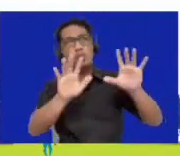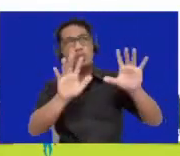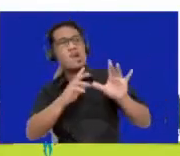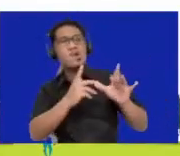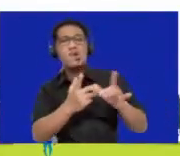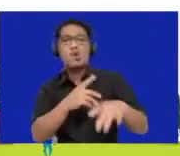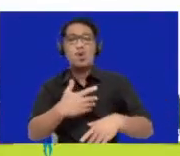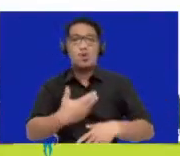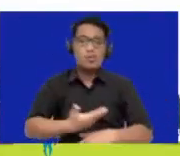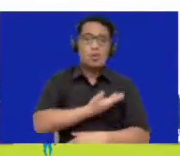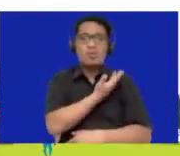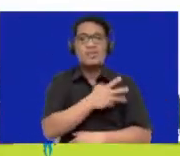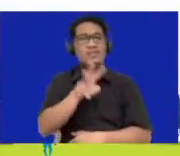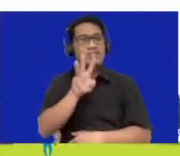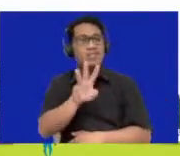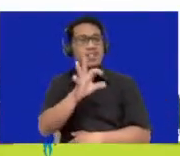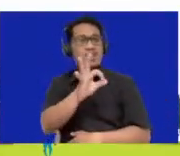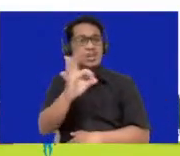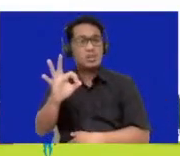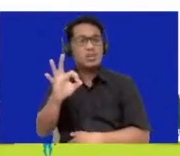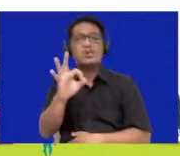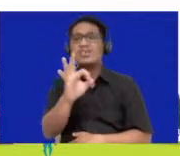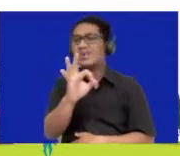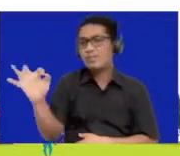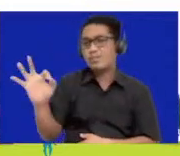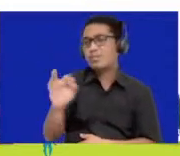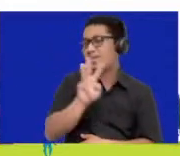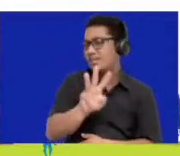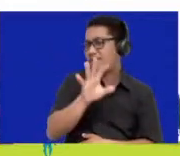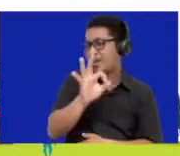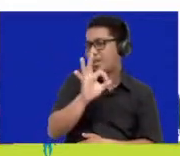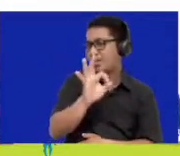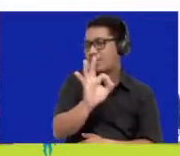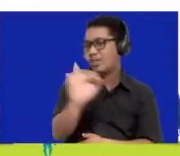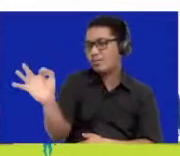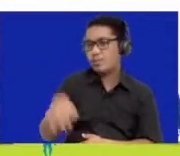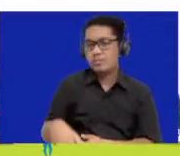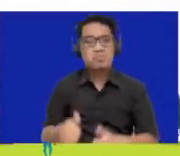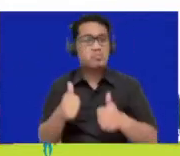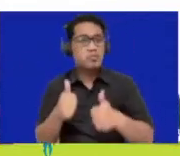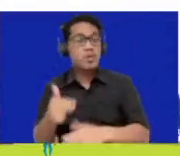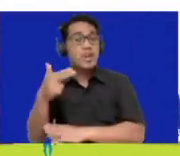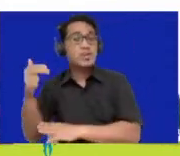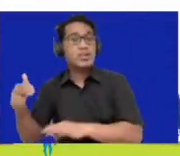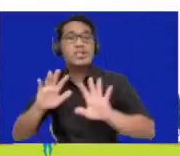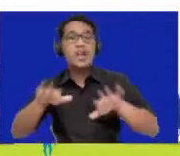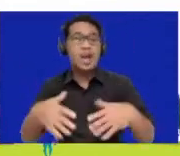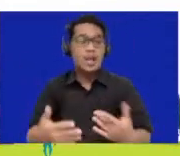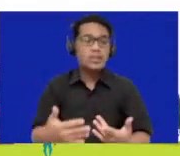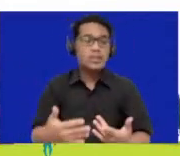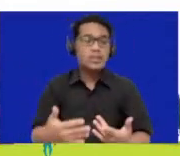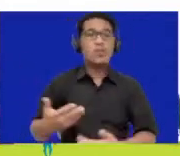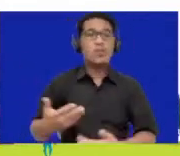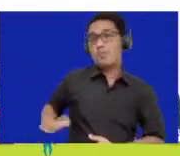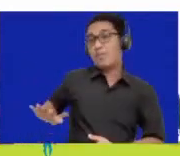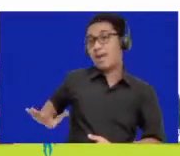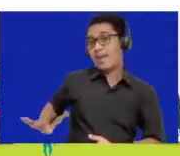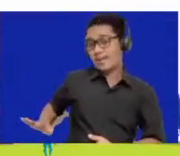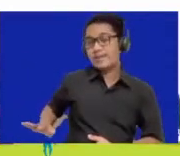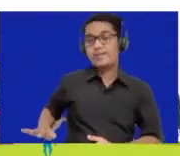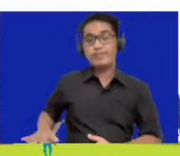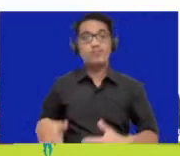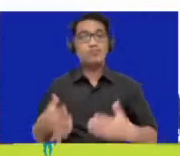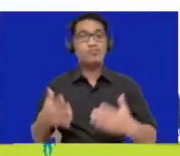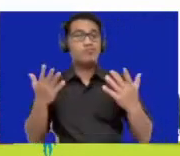So both Indonesia and Bangladesh are regularly, unfortunately, the victim of